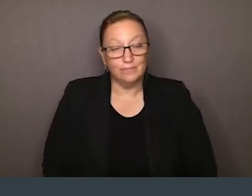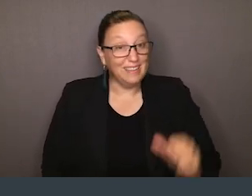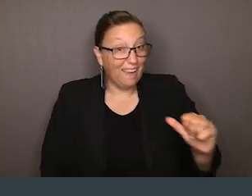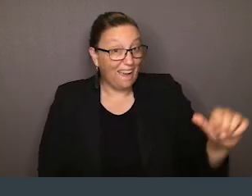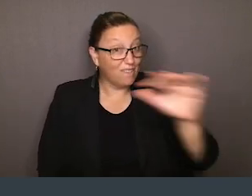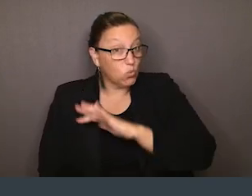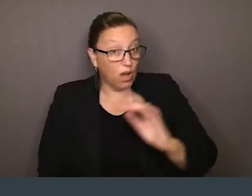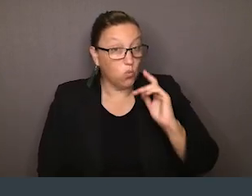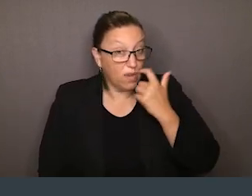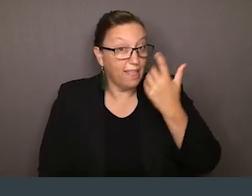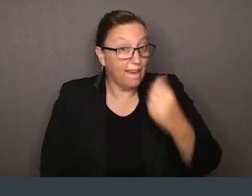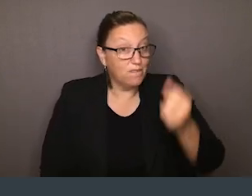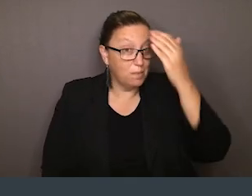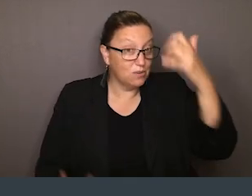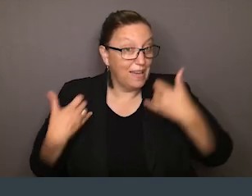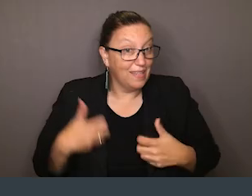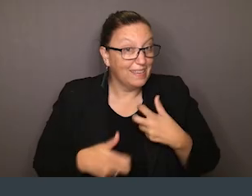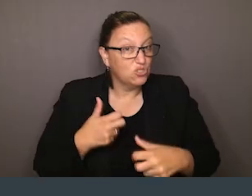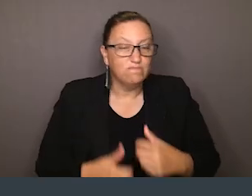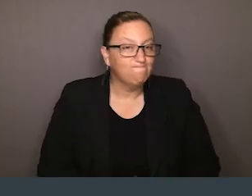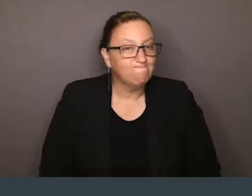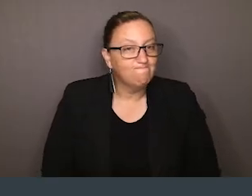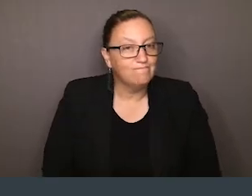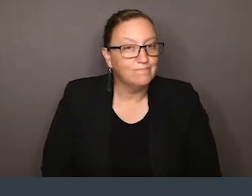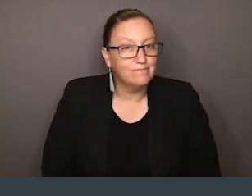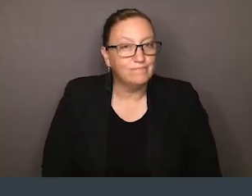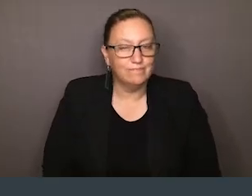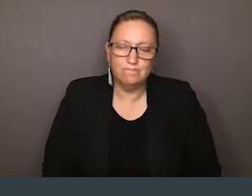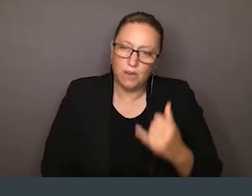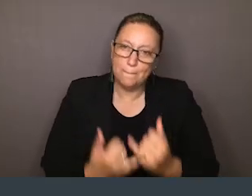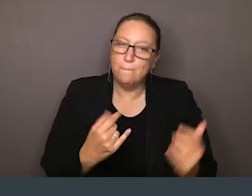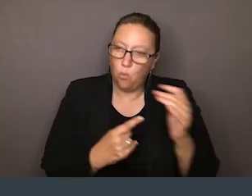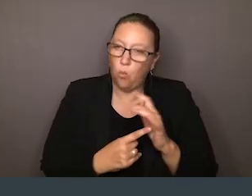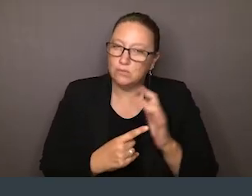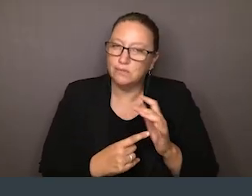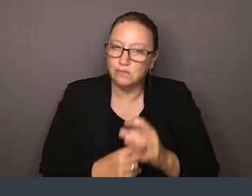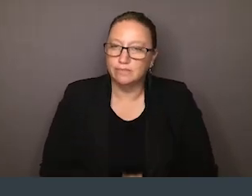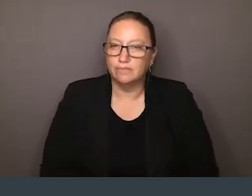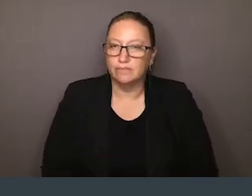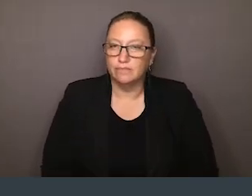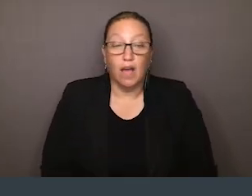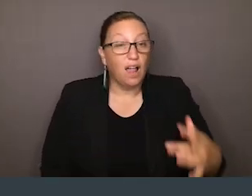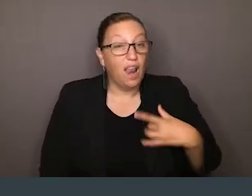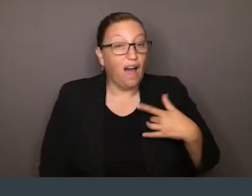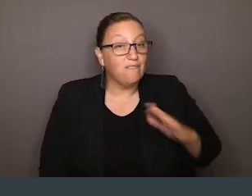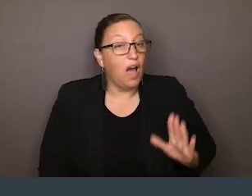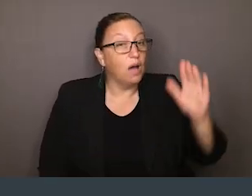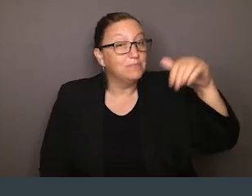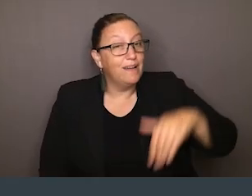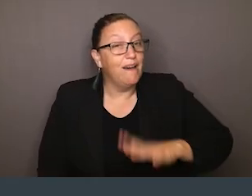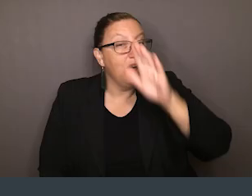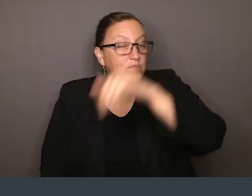not everybody will experience a mental health issue. That's really important to remember here. We know life has its ups and